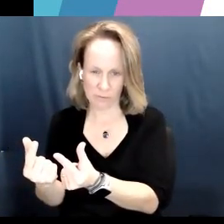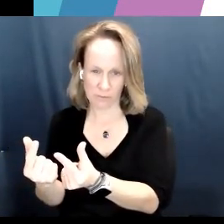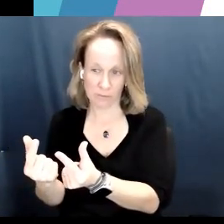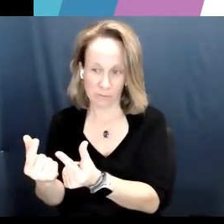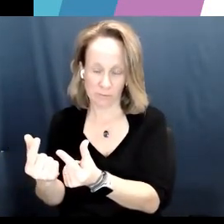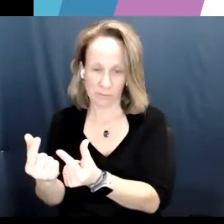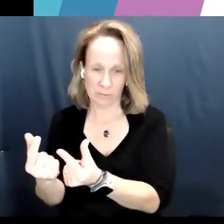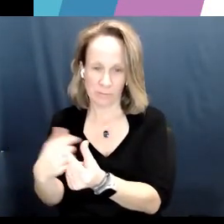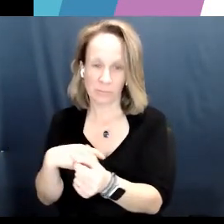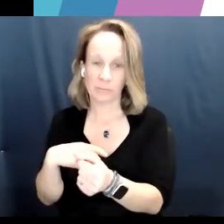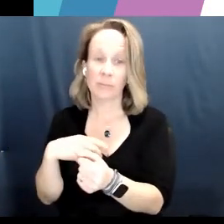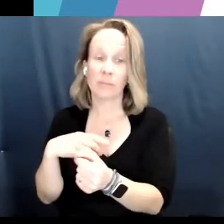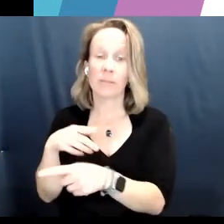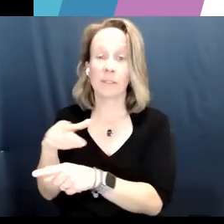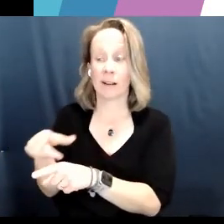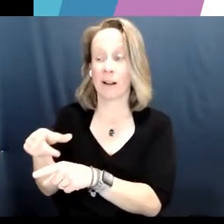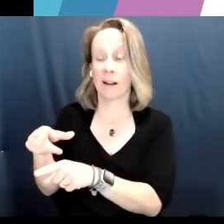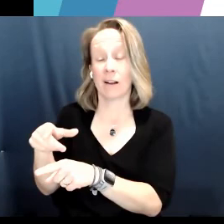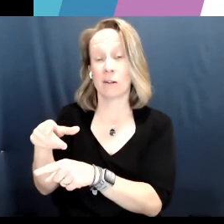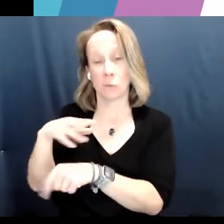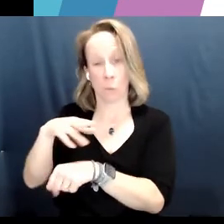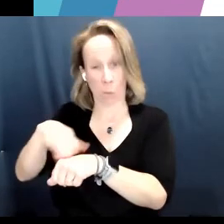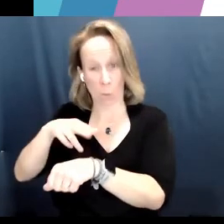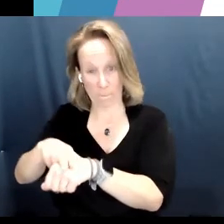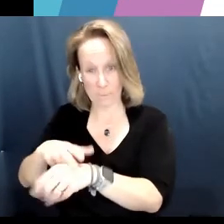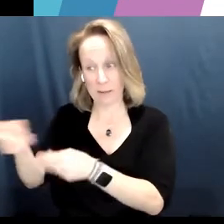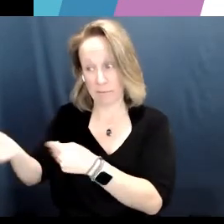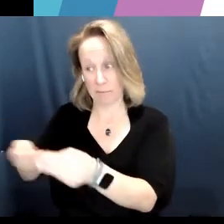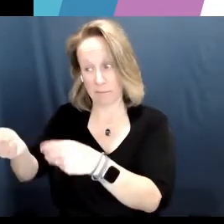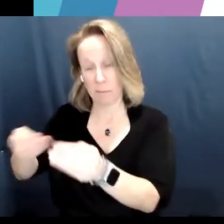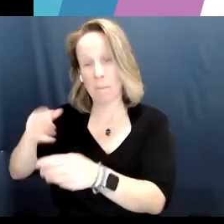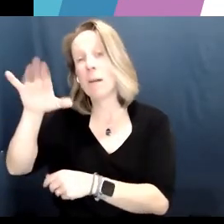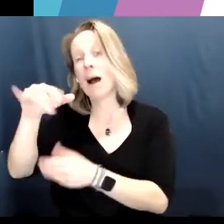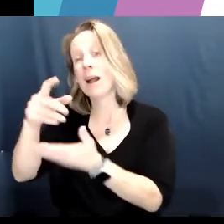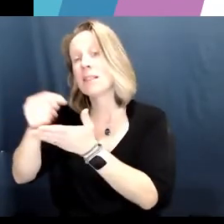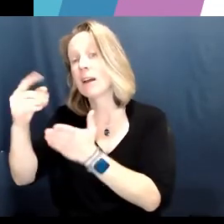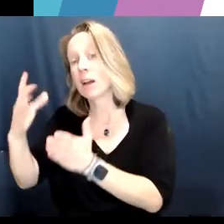are supported by therapists. So thank you.